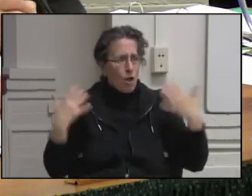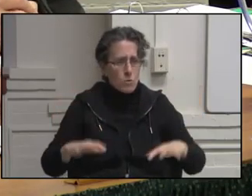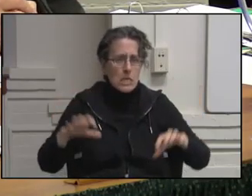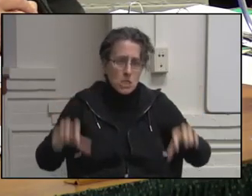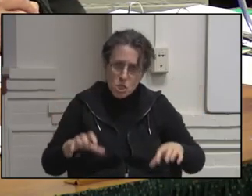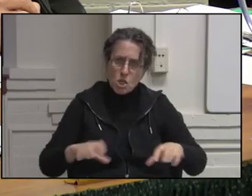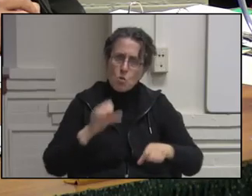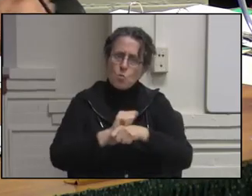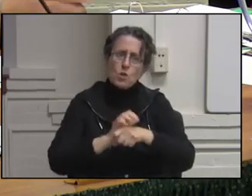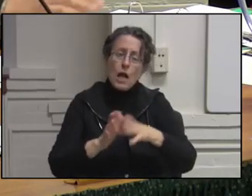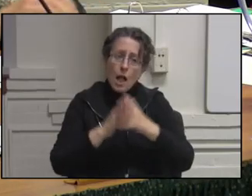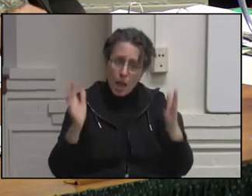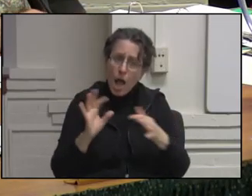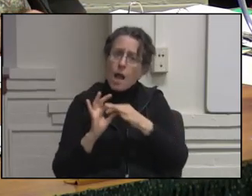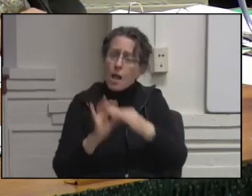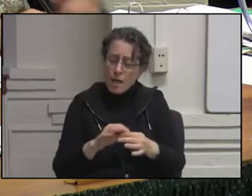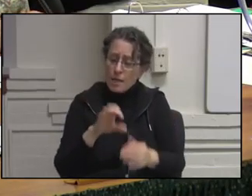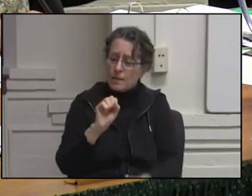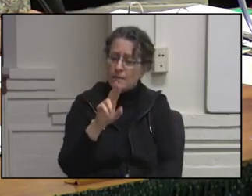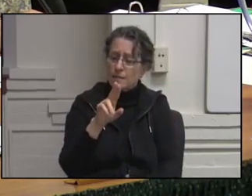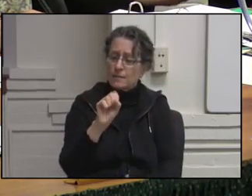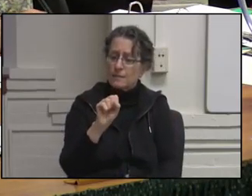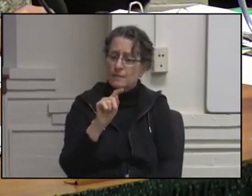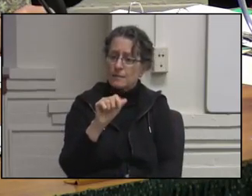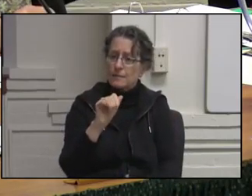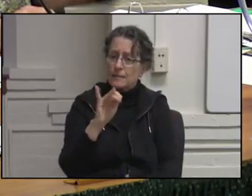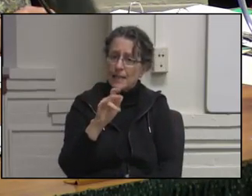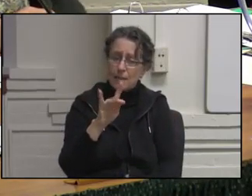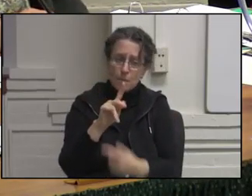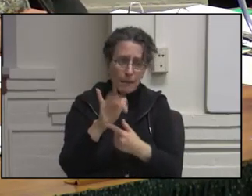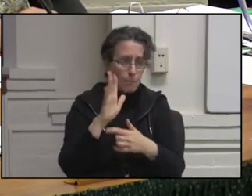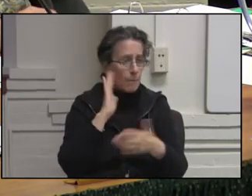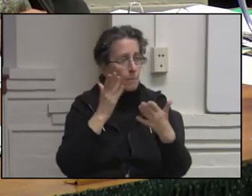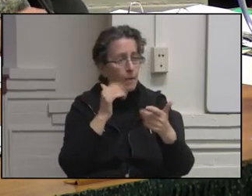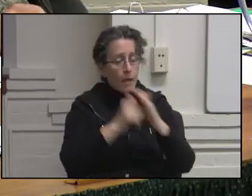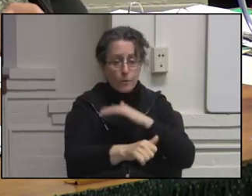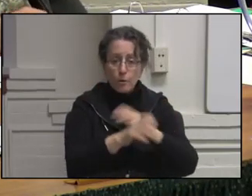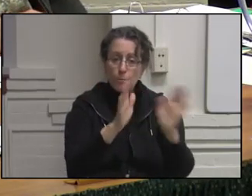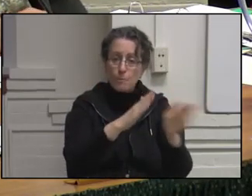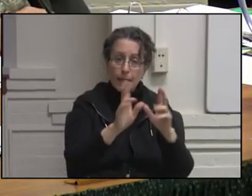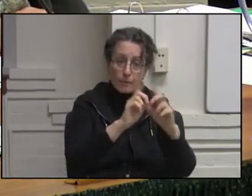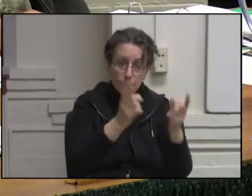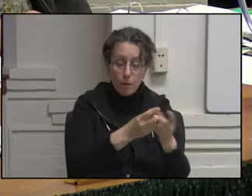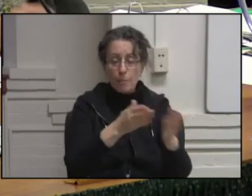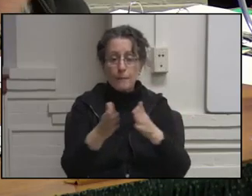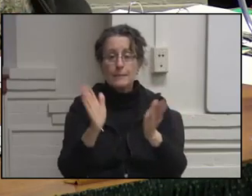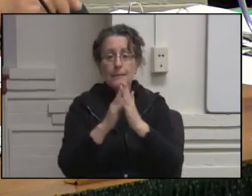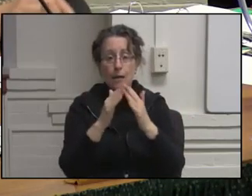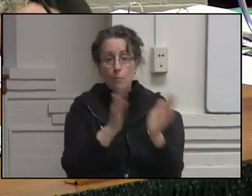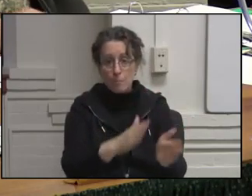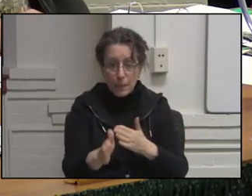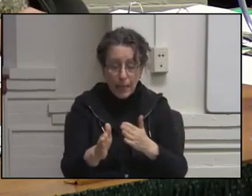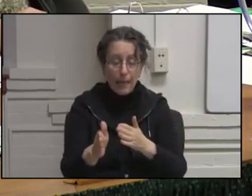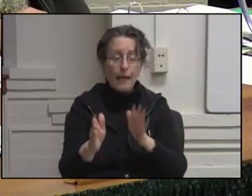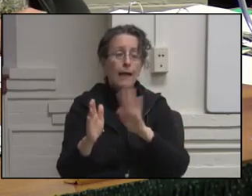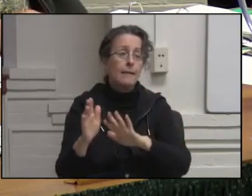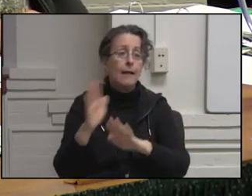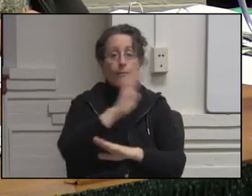already doing through a lot of these areas, whether it be planning, the town plan, a planning